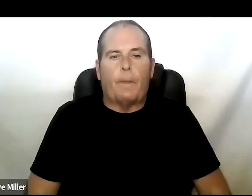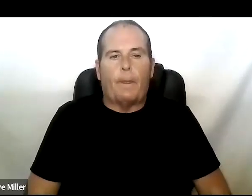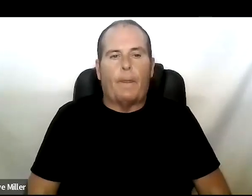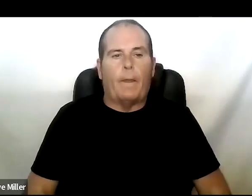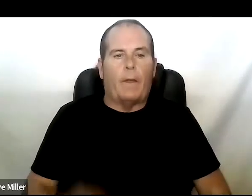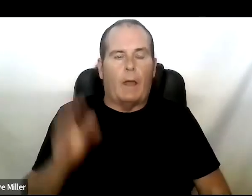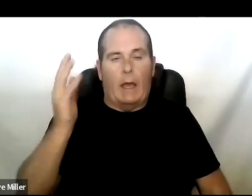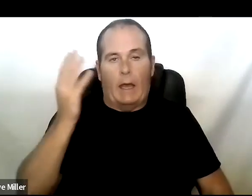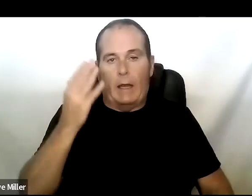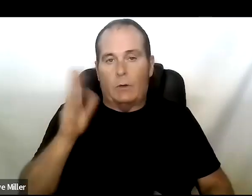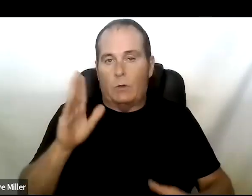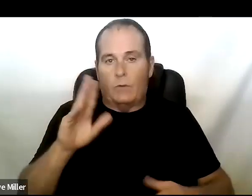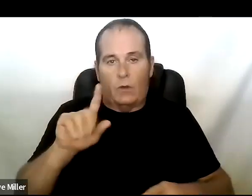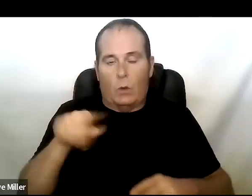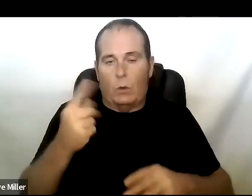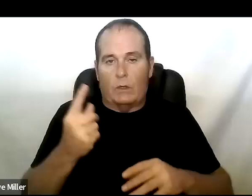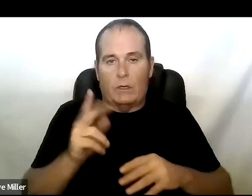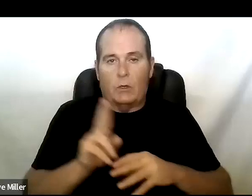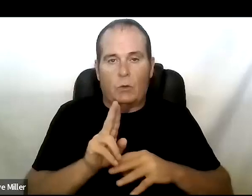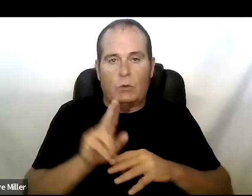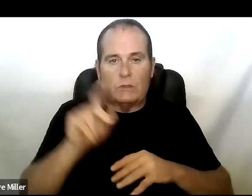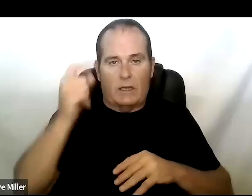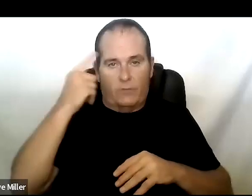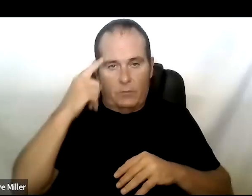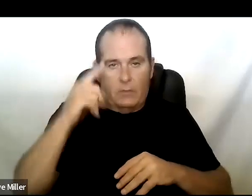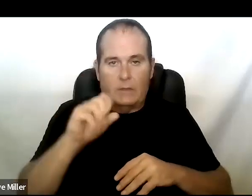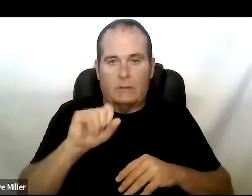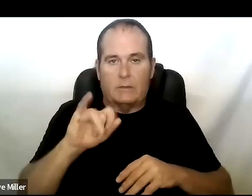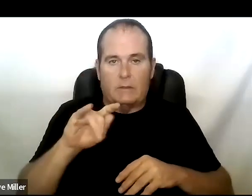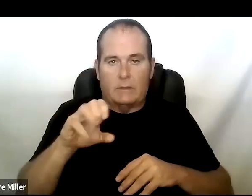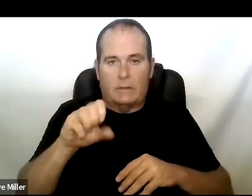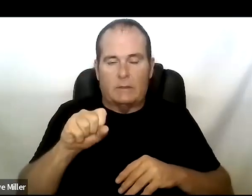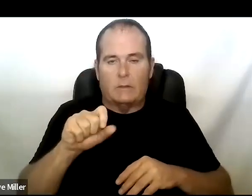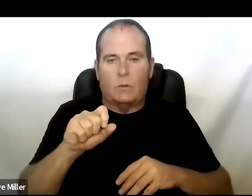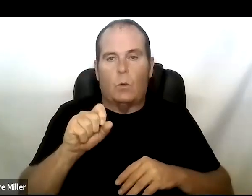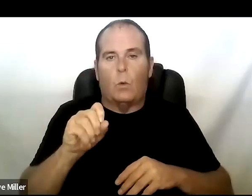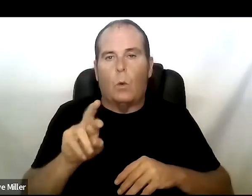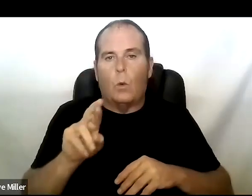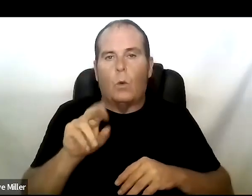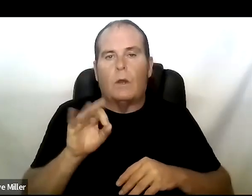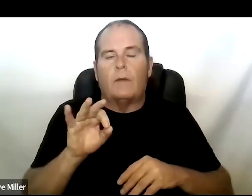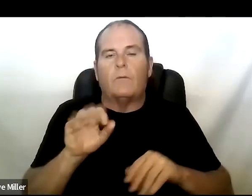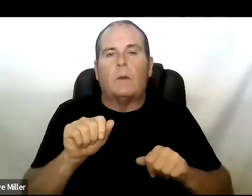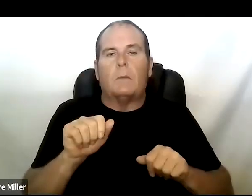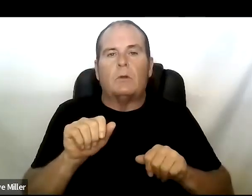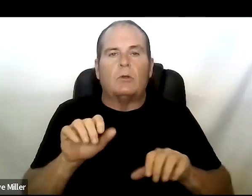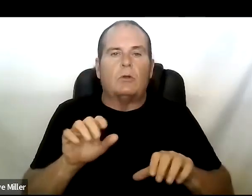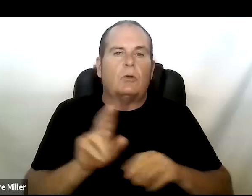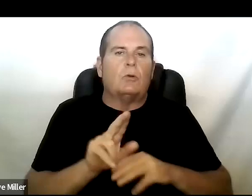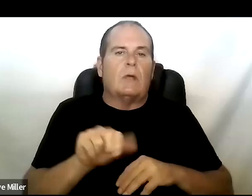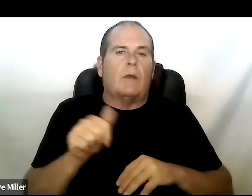supposed to use government sites or if they're able to use other job search sites.